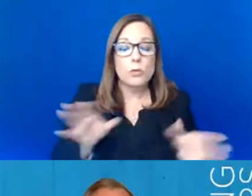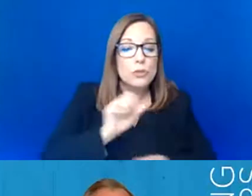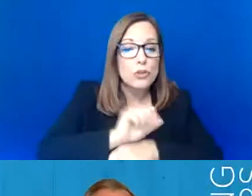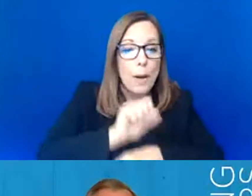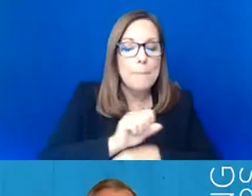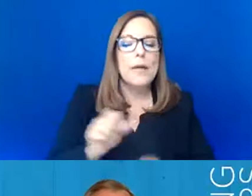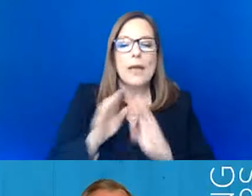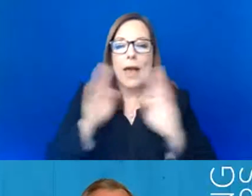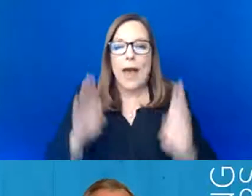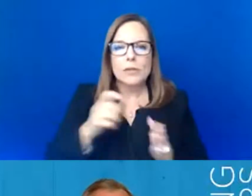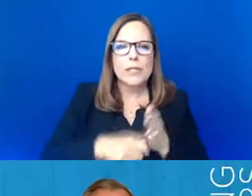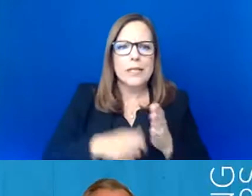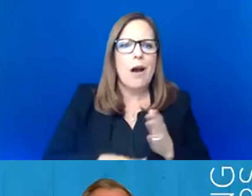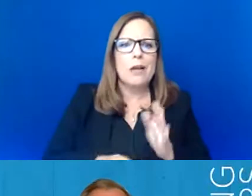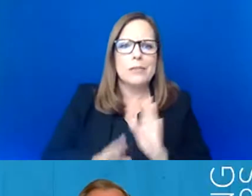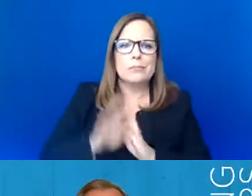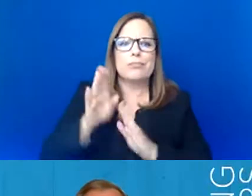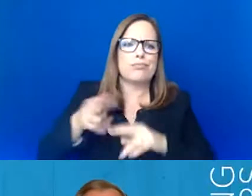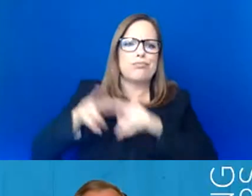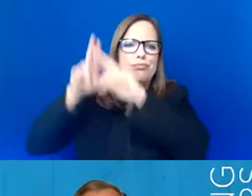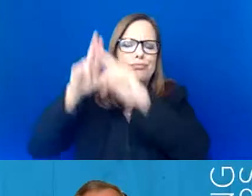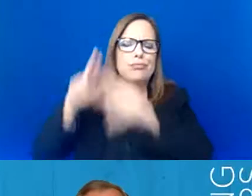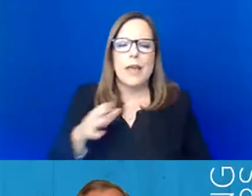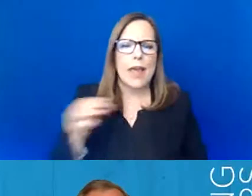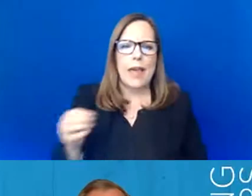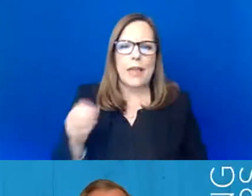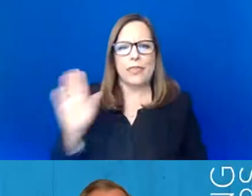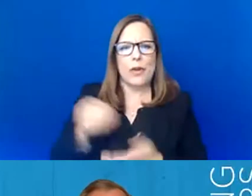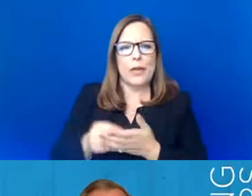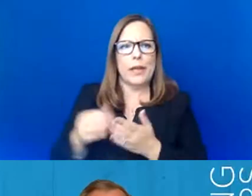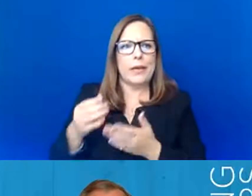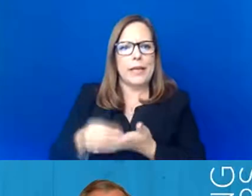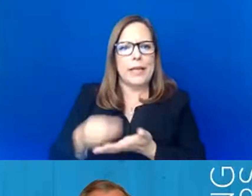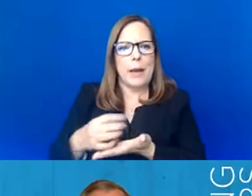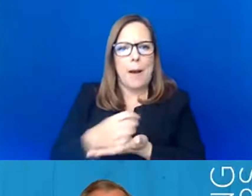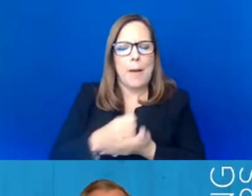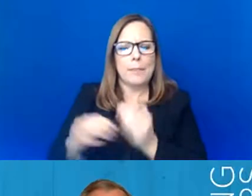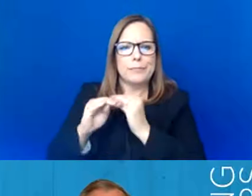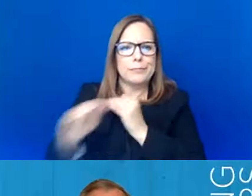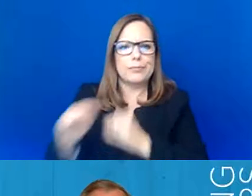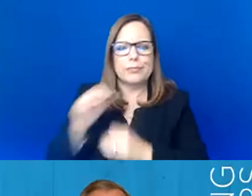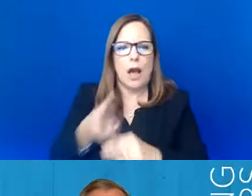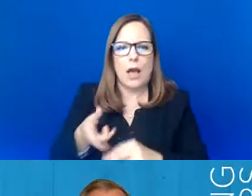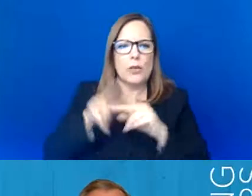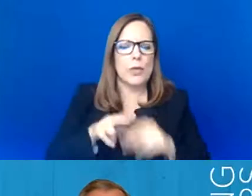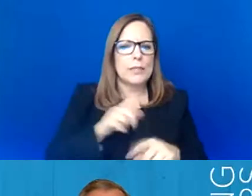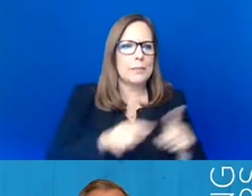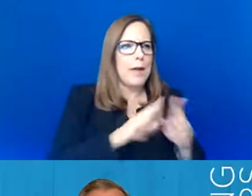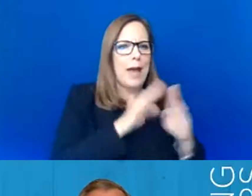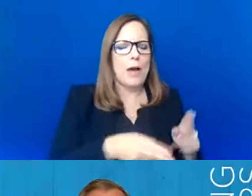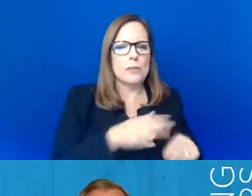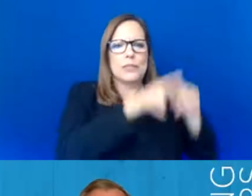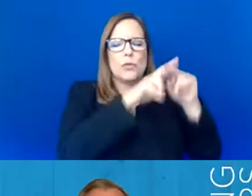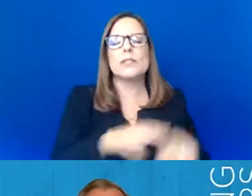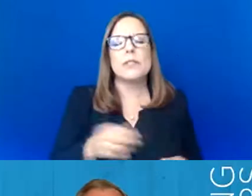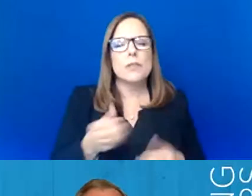housing costs going up on a fixed income, any number of things that led to the homelessness, but